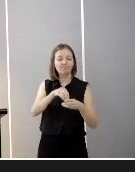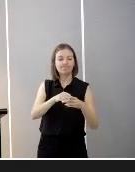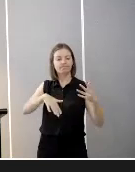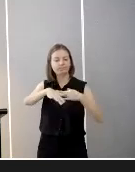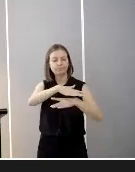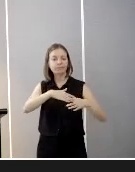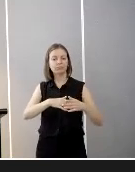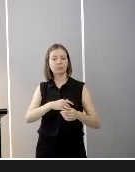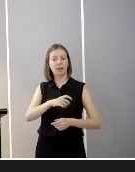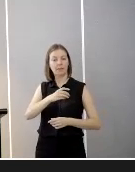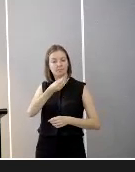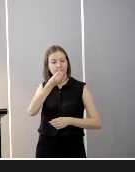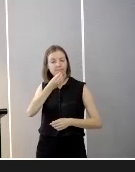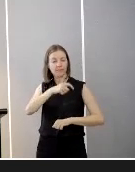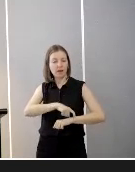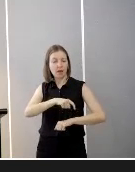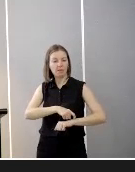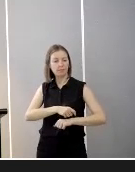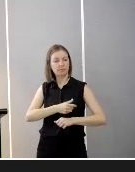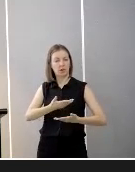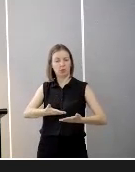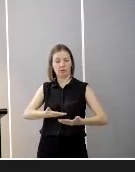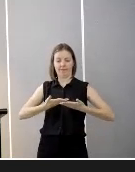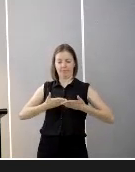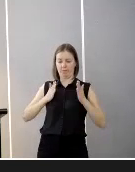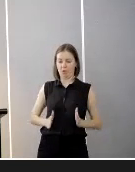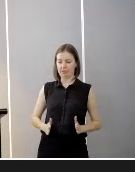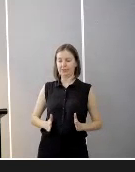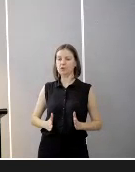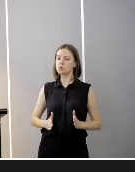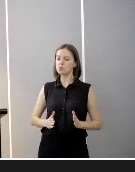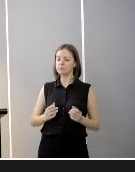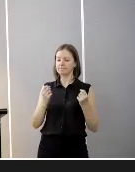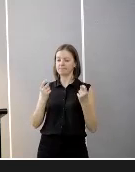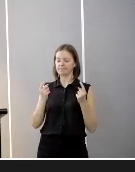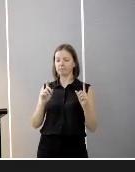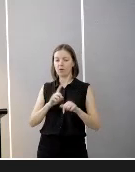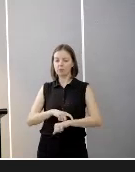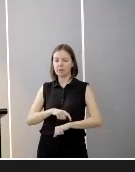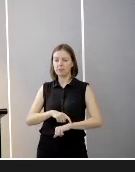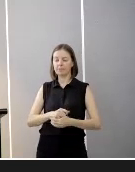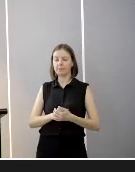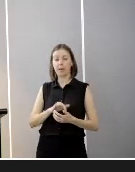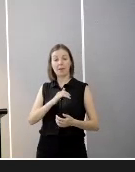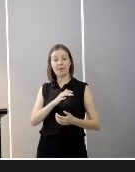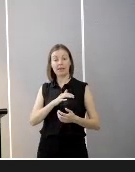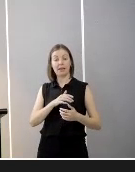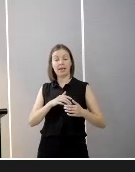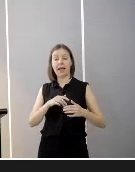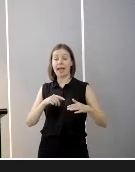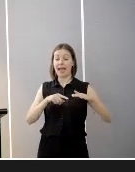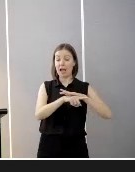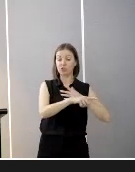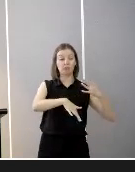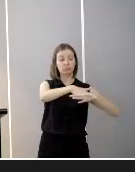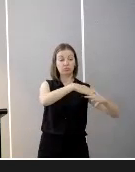trying to keep those regular, kind of gives a regular signal to your body clock. And you can kind of combine these things. So you might exercise outside with